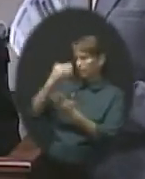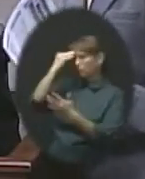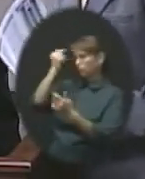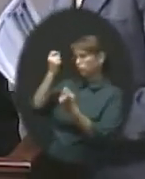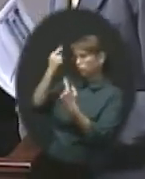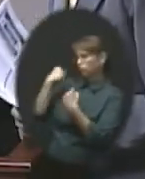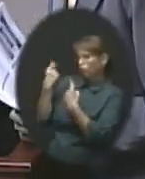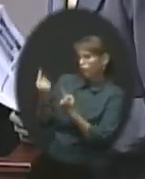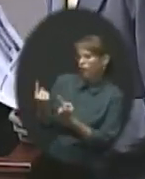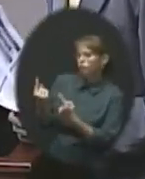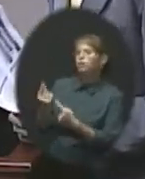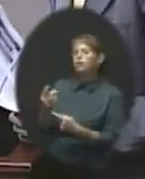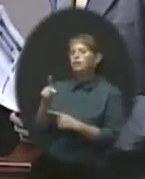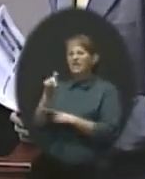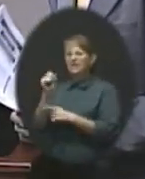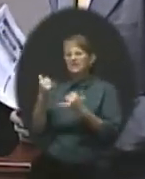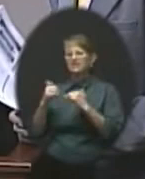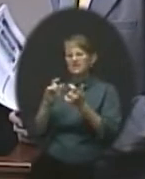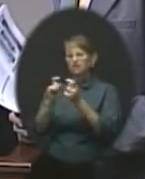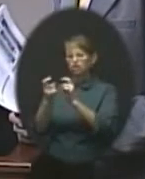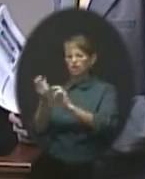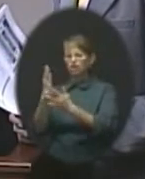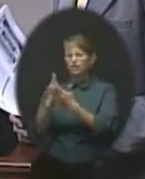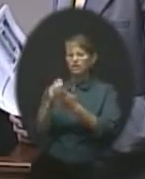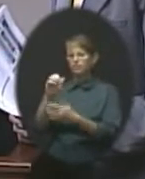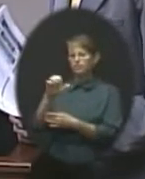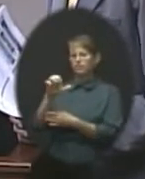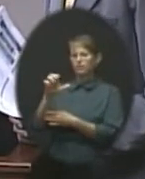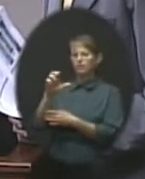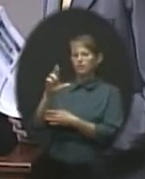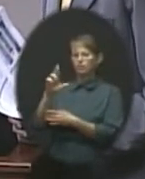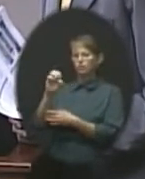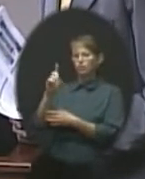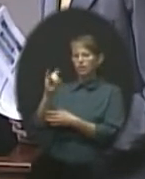some accreditation things, and we'll see what that plays out. But